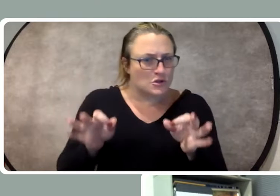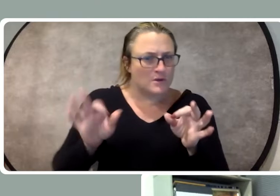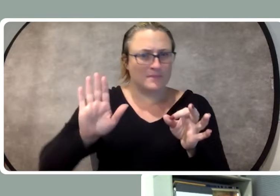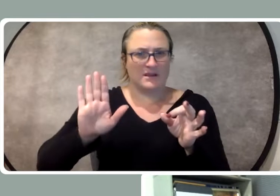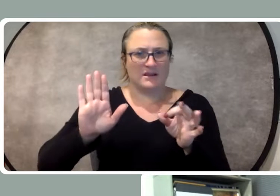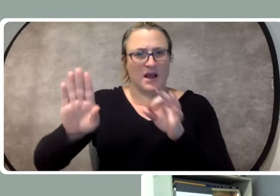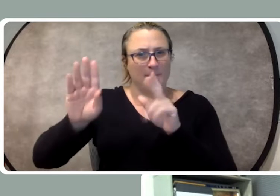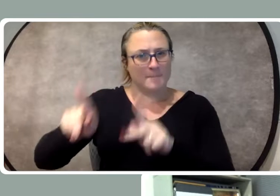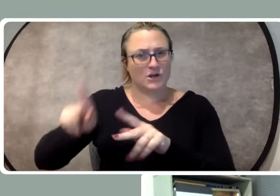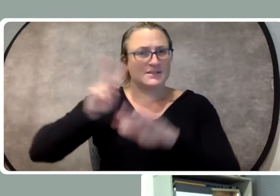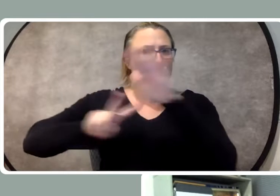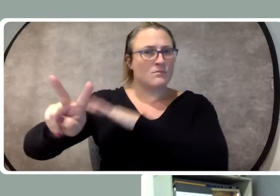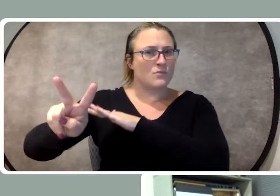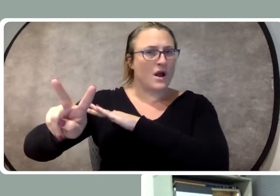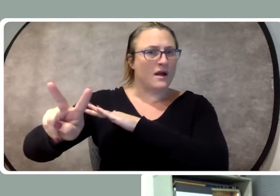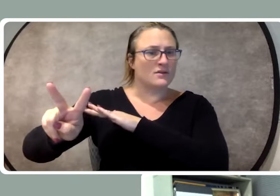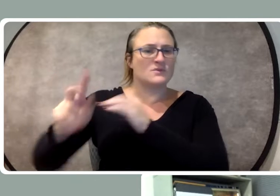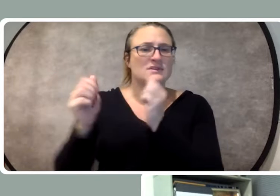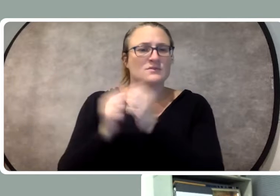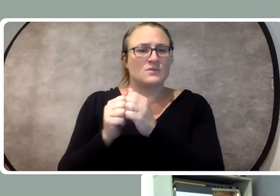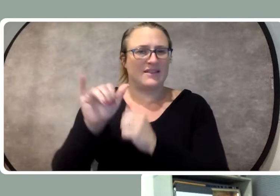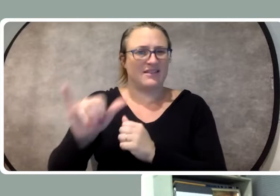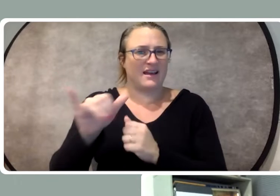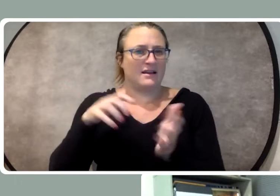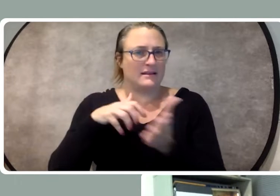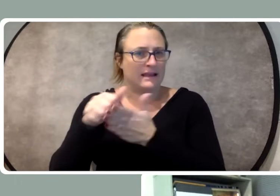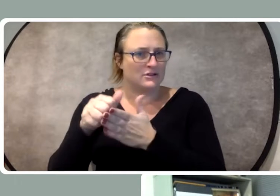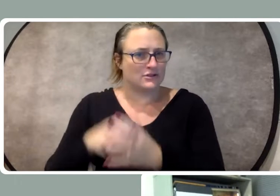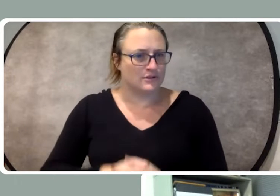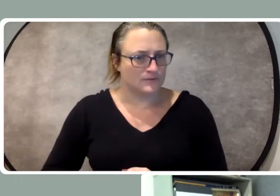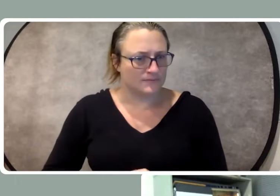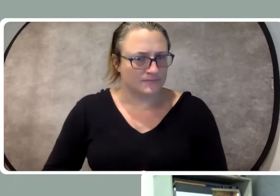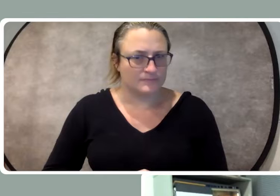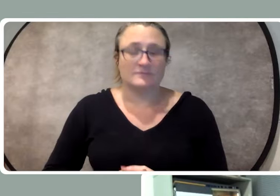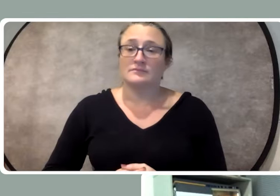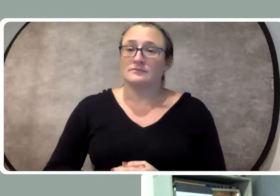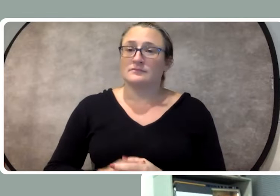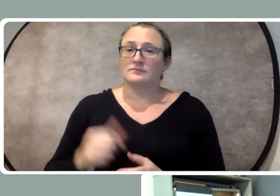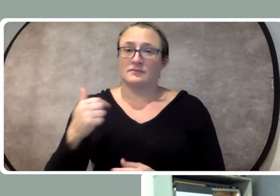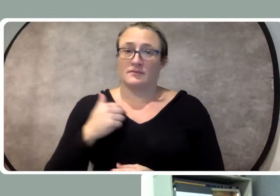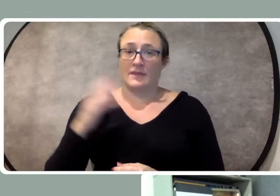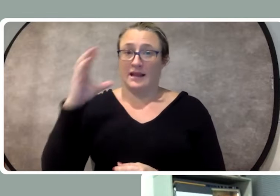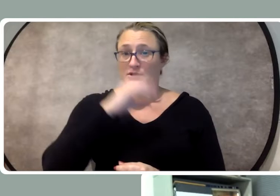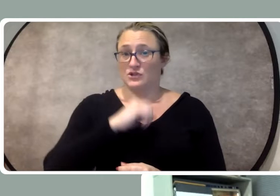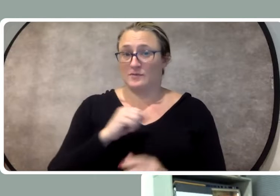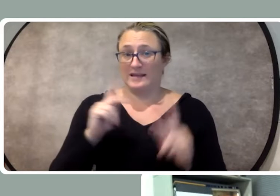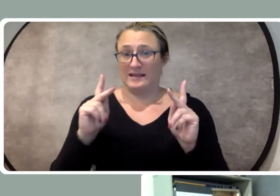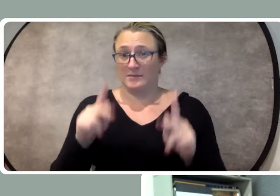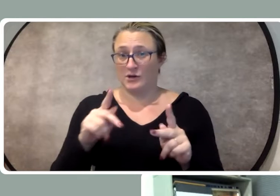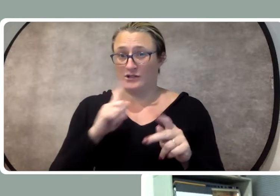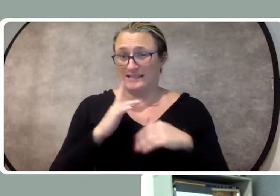prognosis with triple negative breast cancer? So I'm assuming that person is talking about